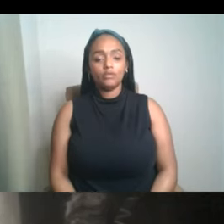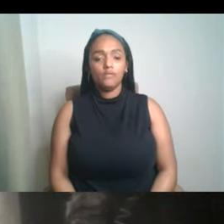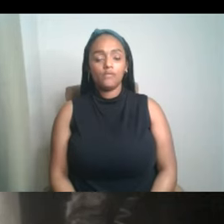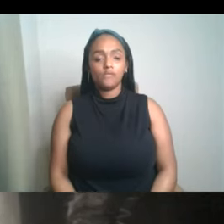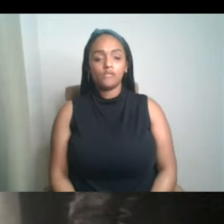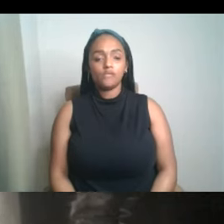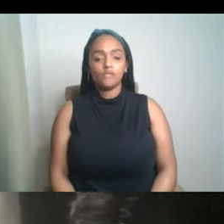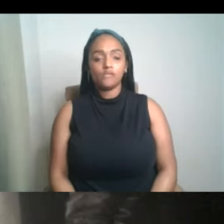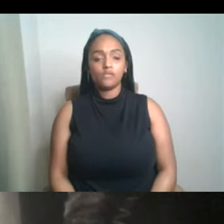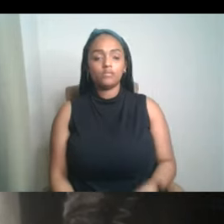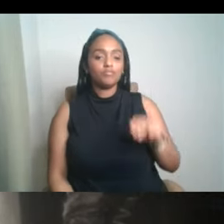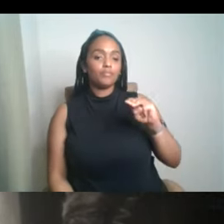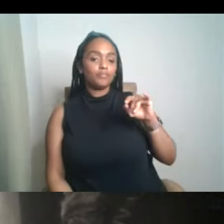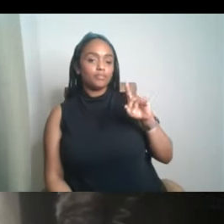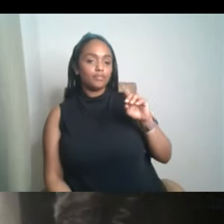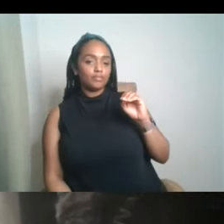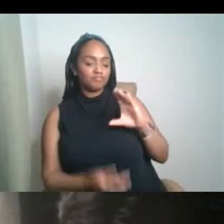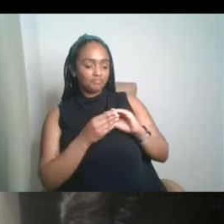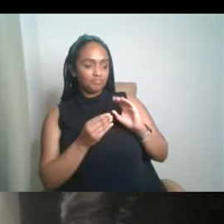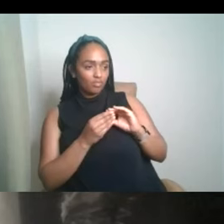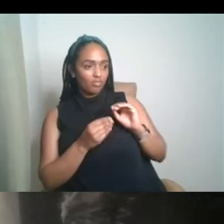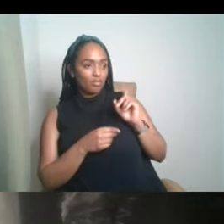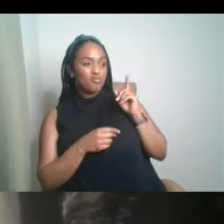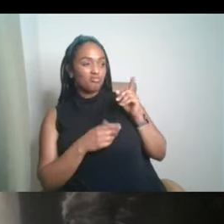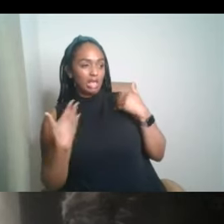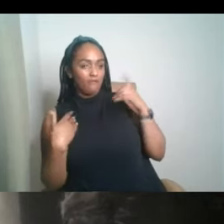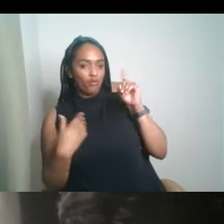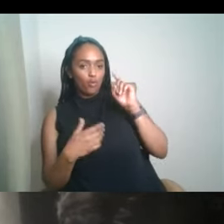Keisha, a question has come up in the chat for you.